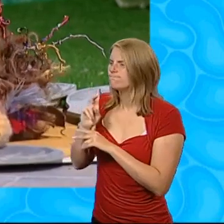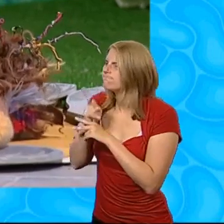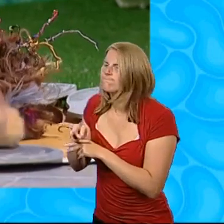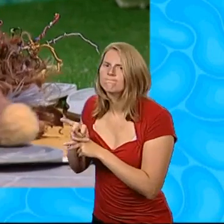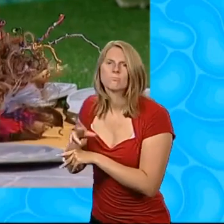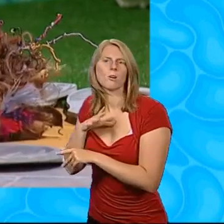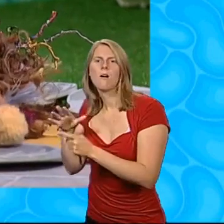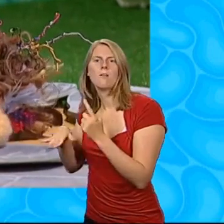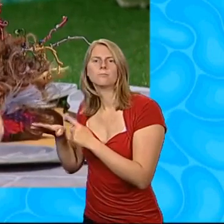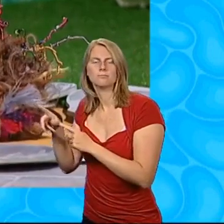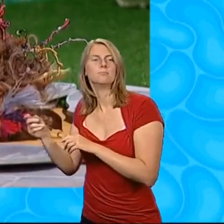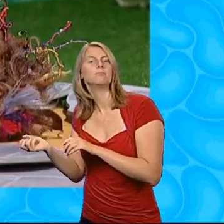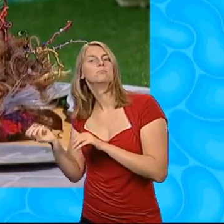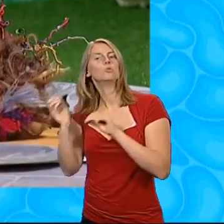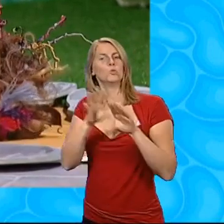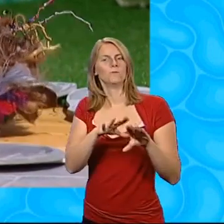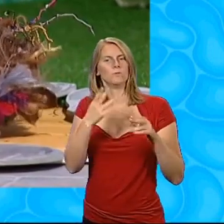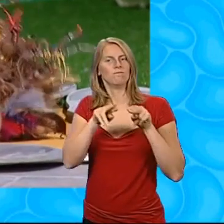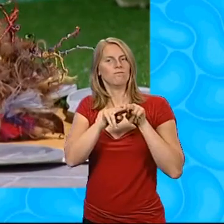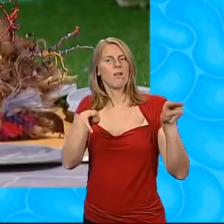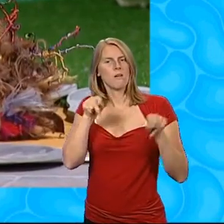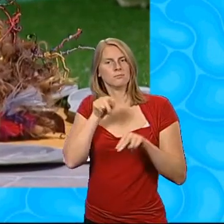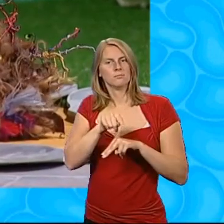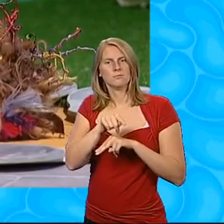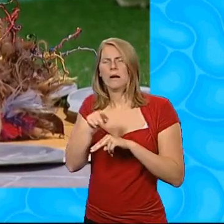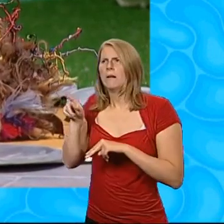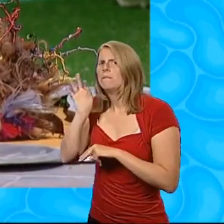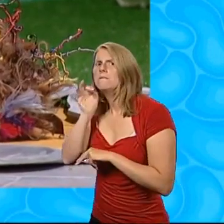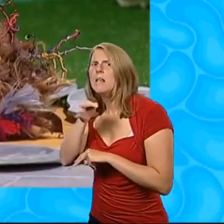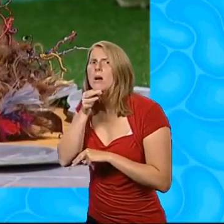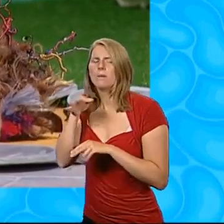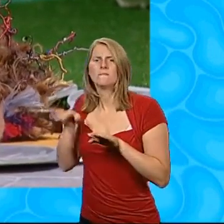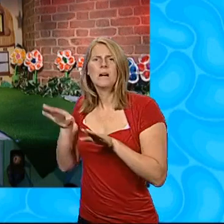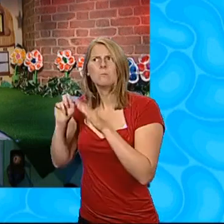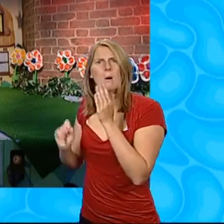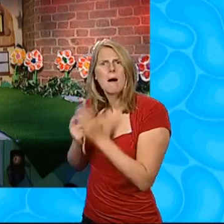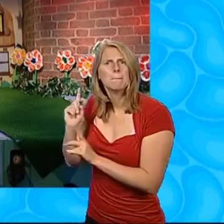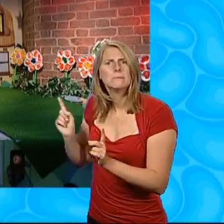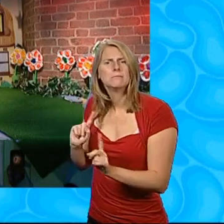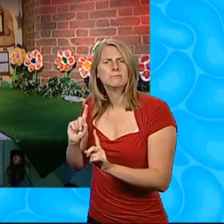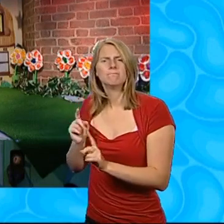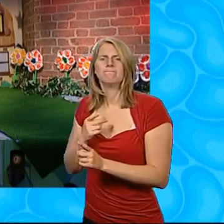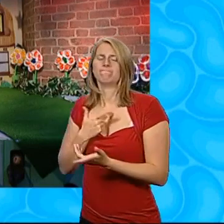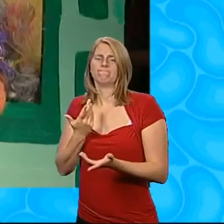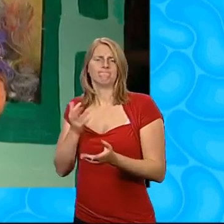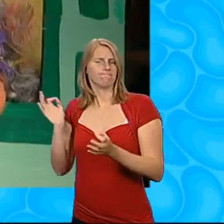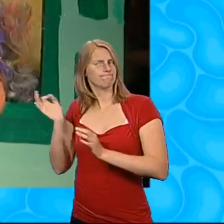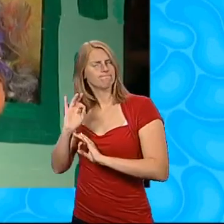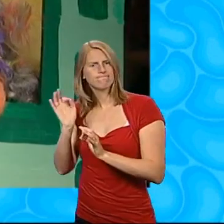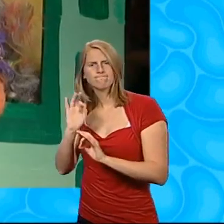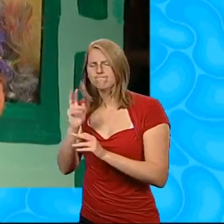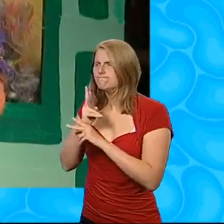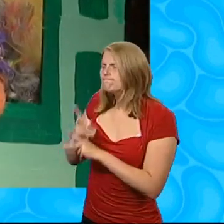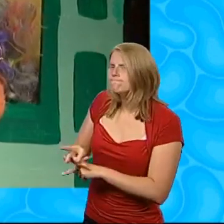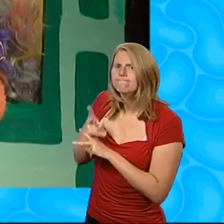to move to a block of flats. What happened to the tulips and the fairies? Dib-Dab, what happened to Wow. the tulips and the fairies? No one